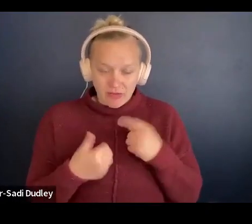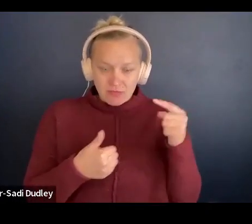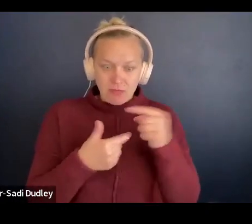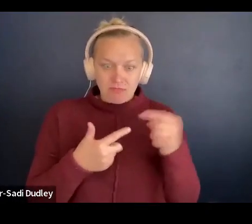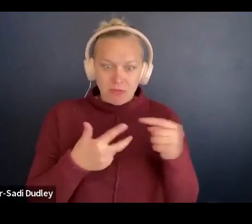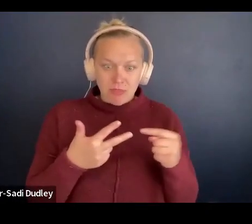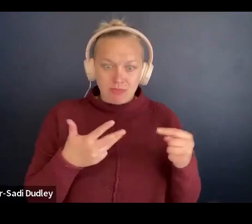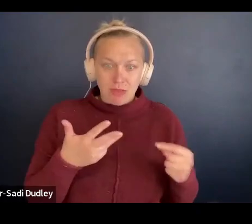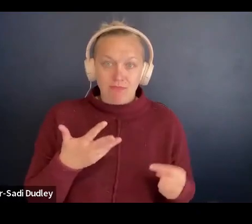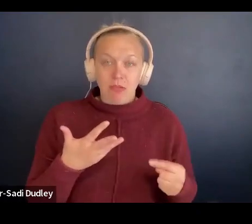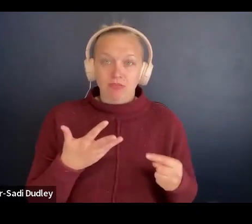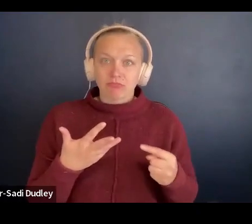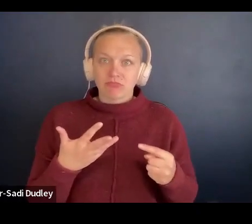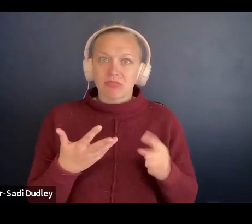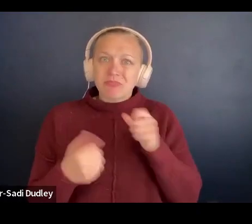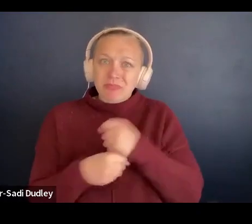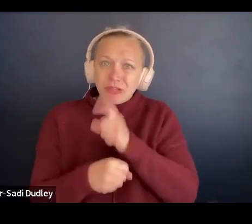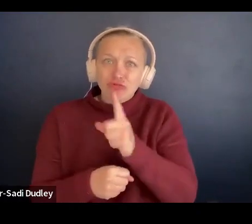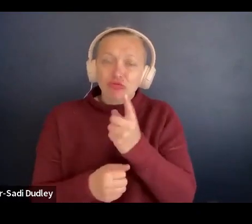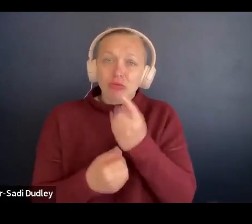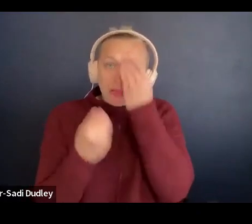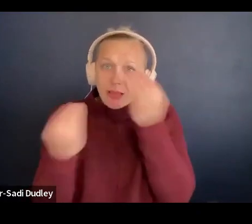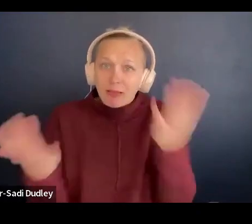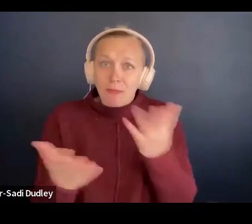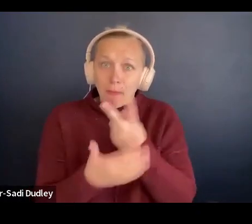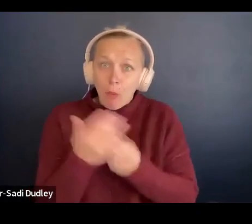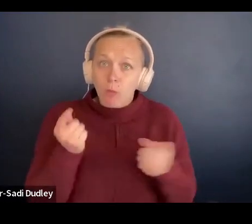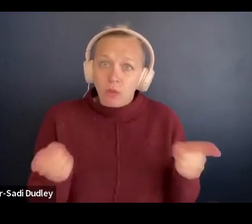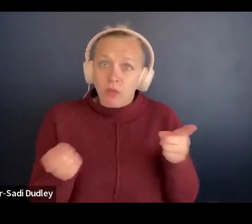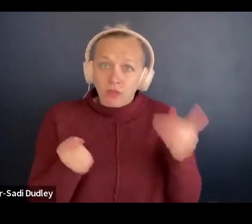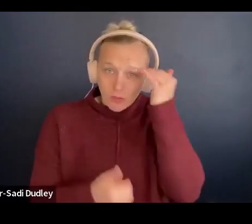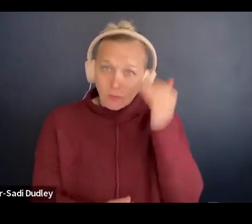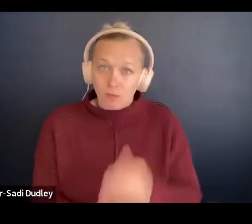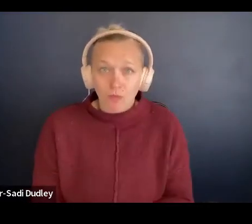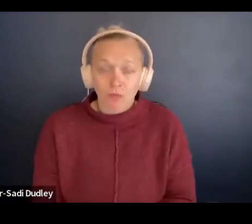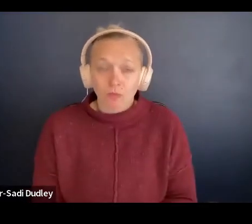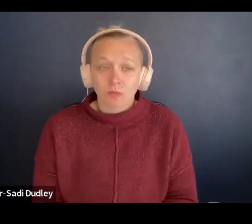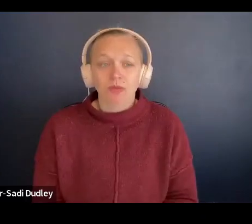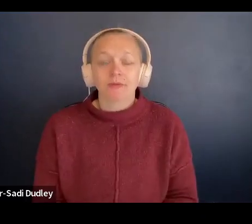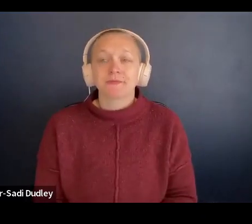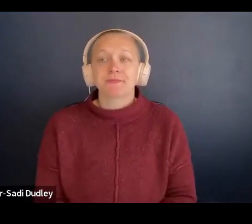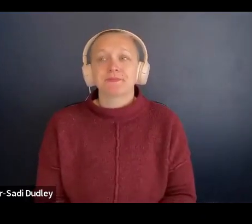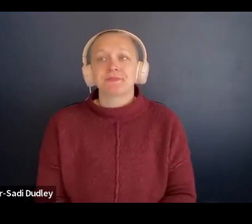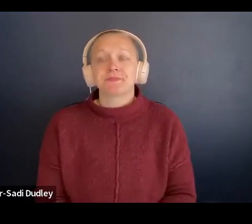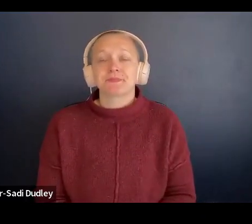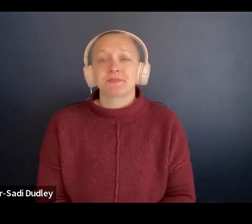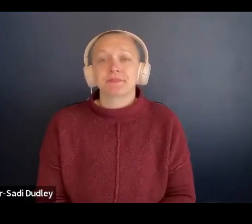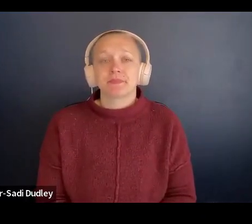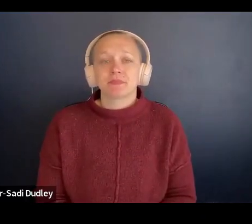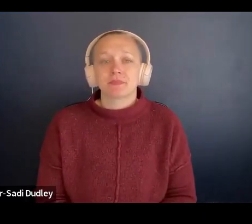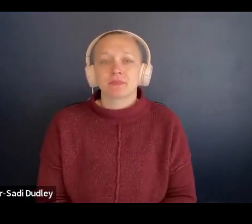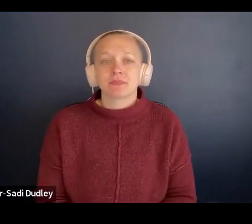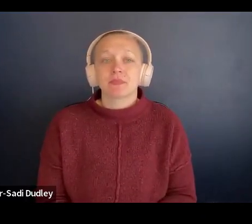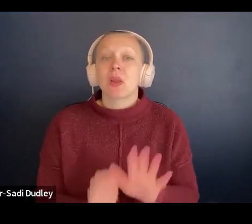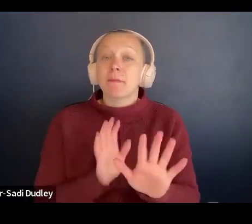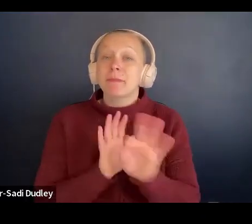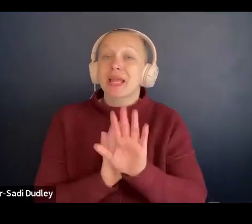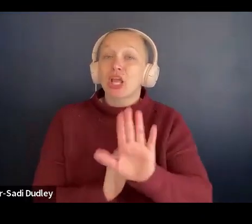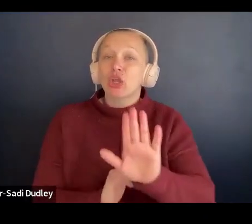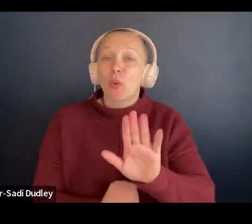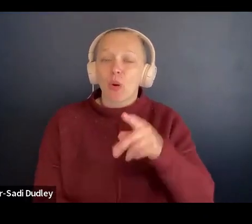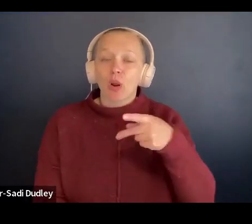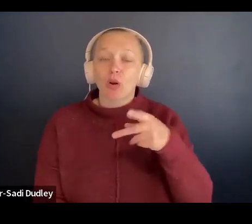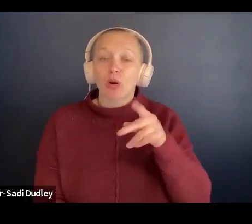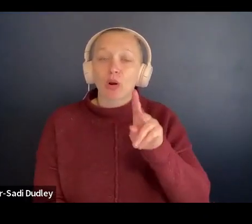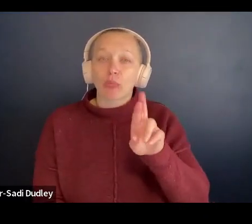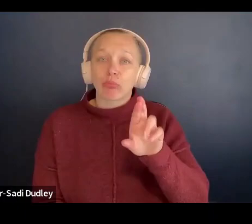know that as well. Next slide, please. So things to think about when choosing your agent. You will want someone